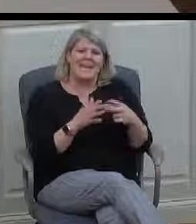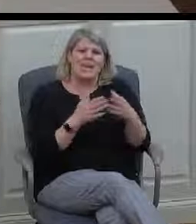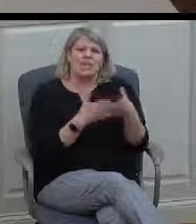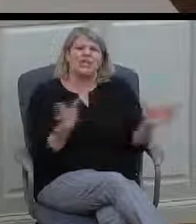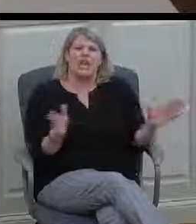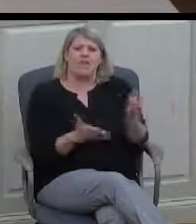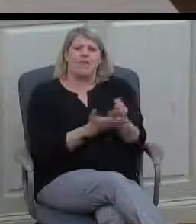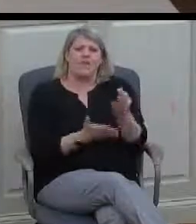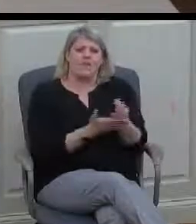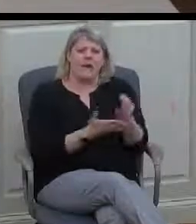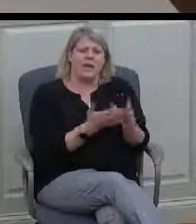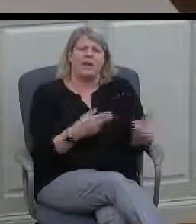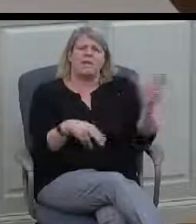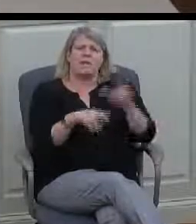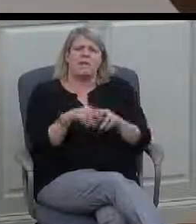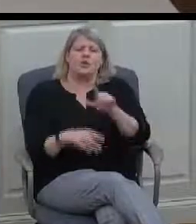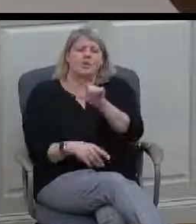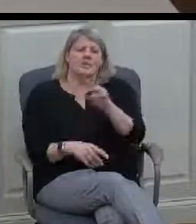to